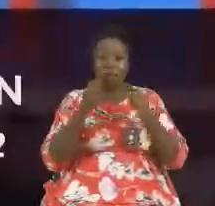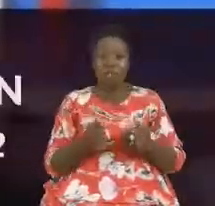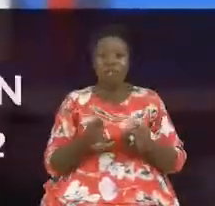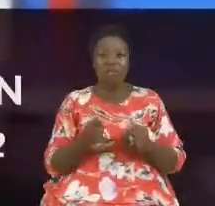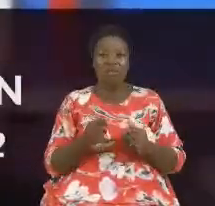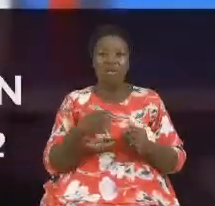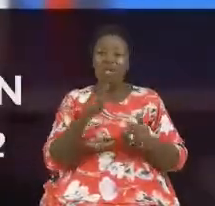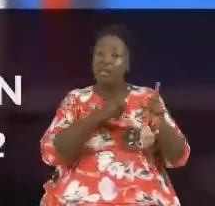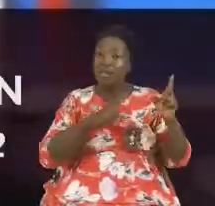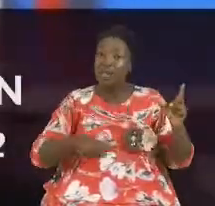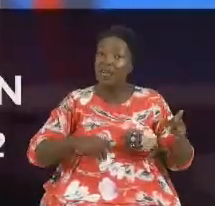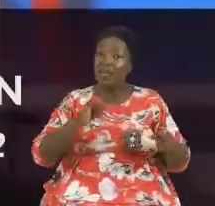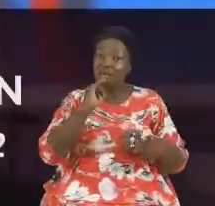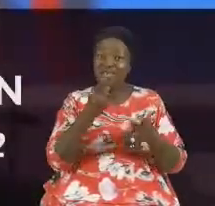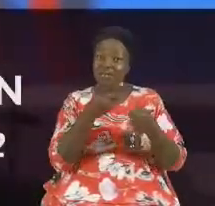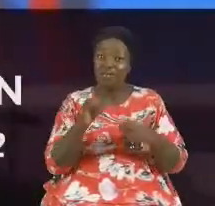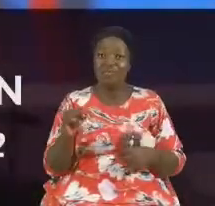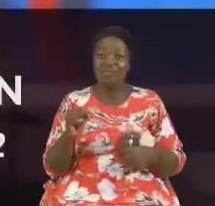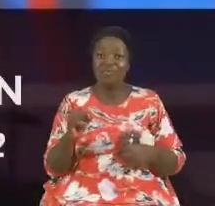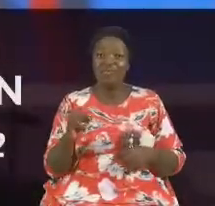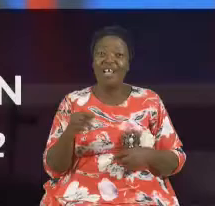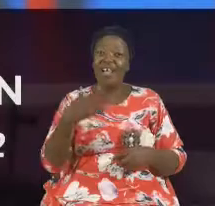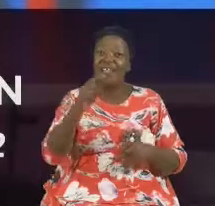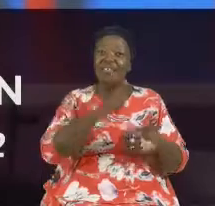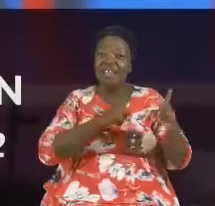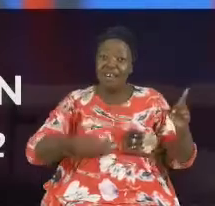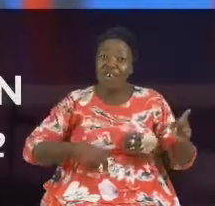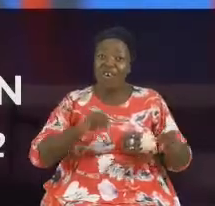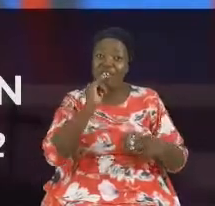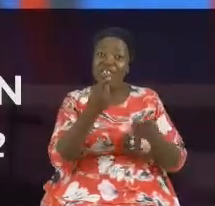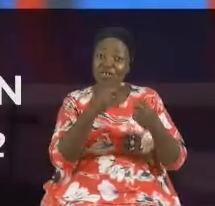11. Behold, I come quickly.